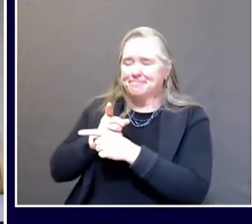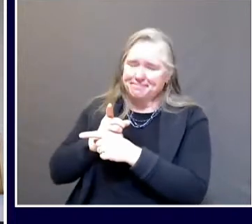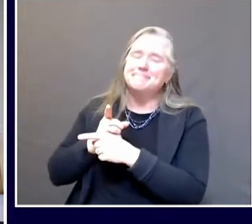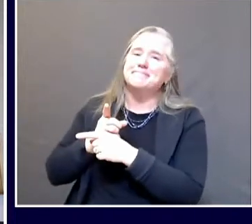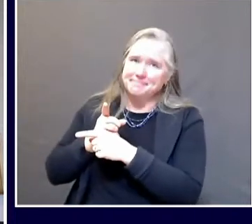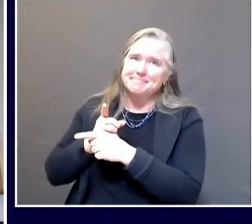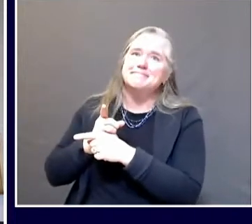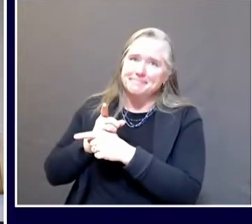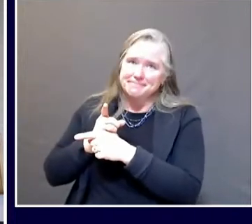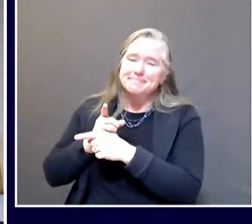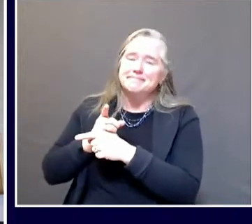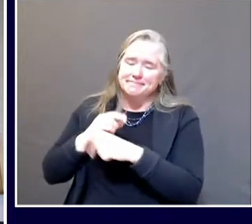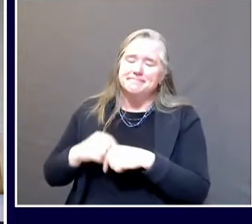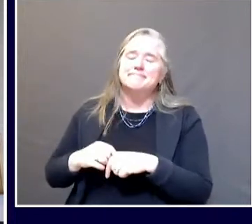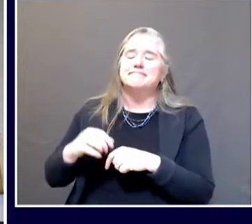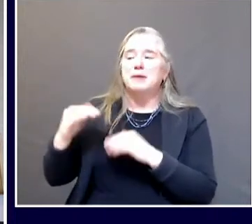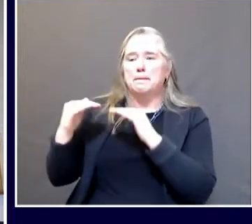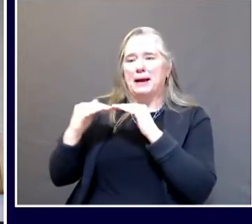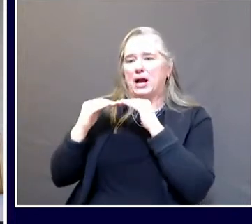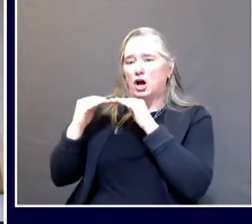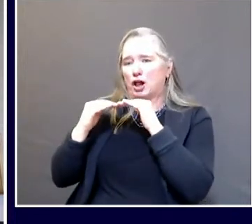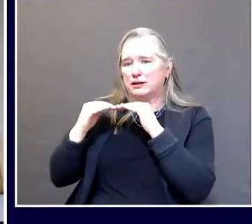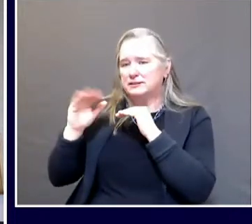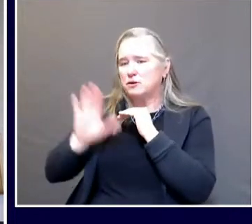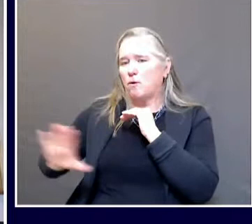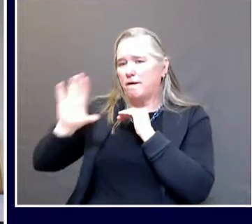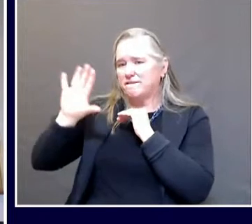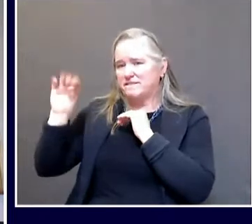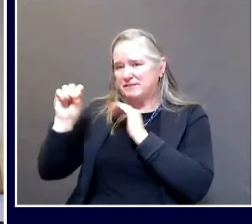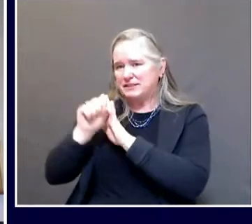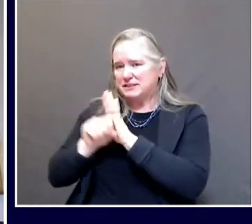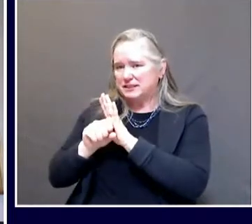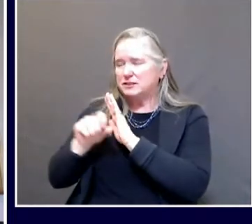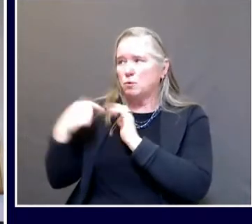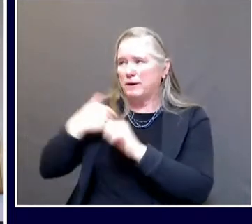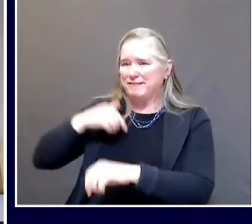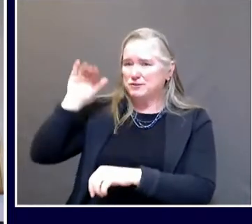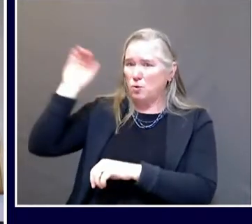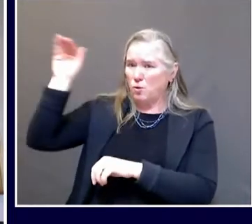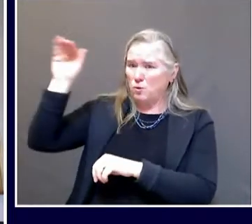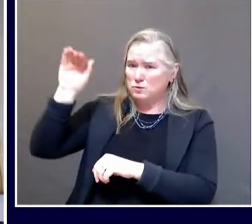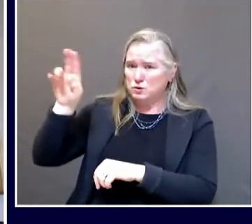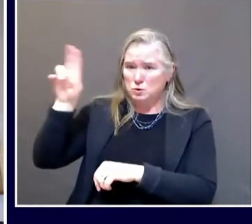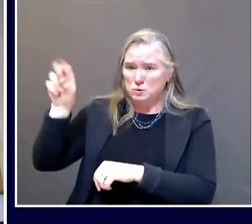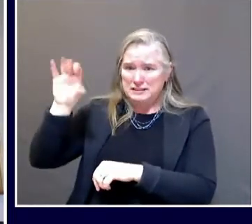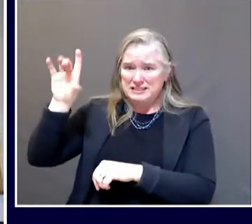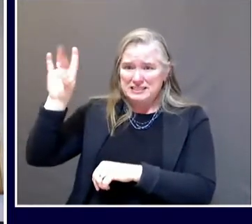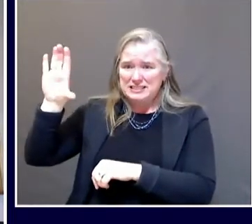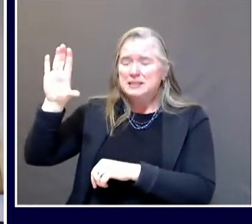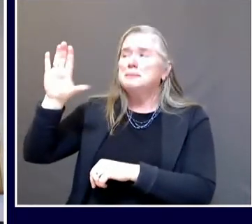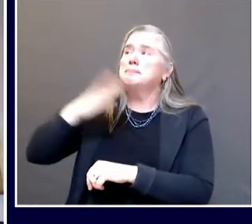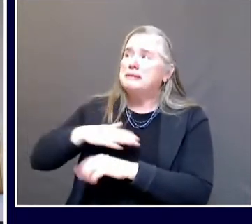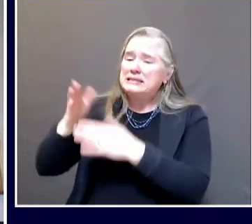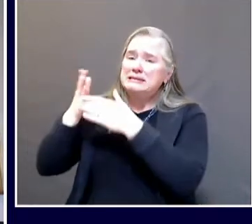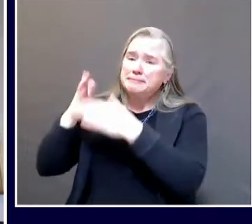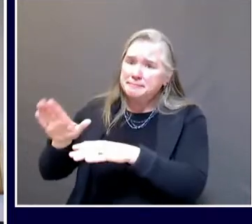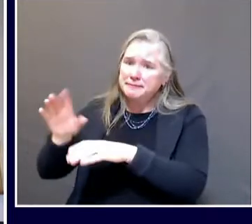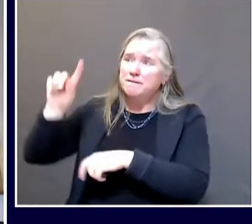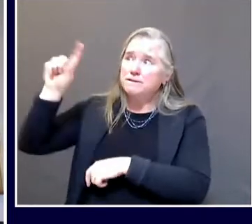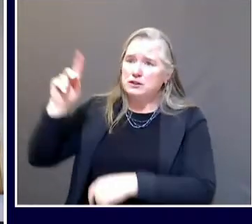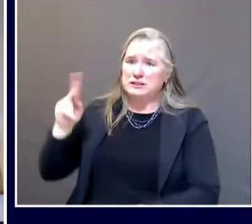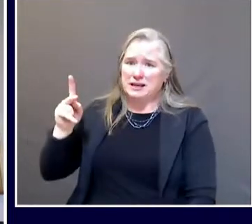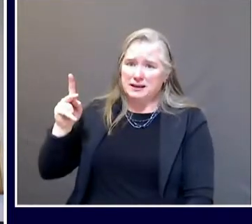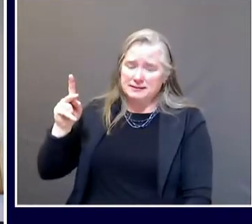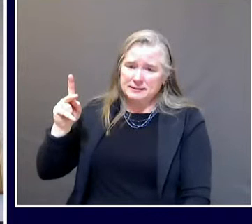in the 50 states and I have noted for CDC that on that tracker, there needs to be a demarcation as